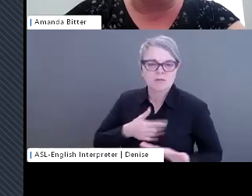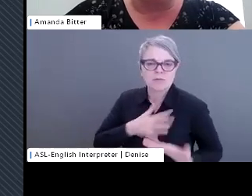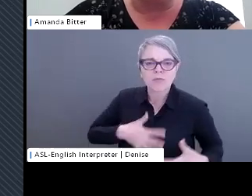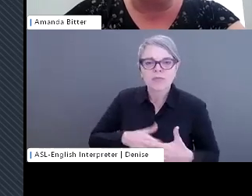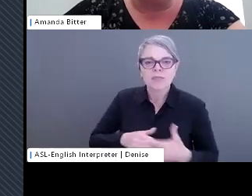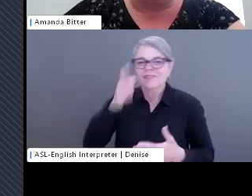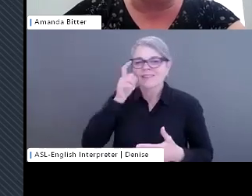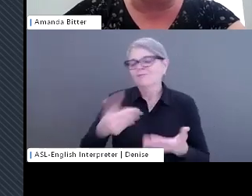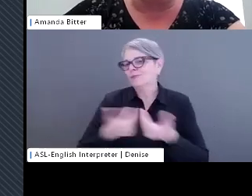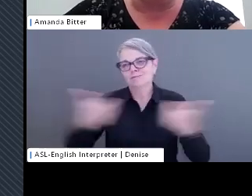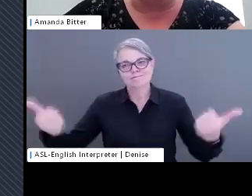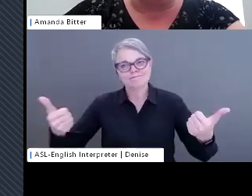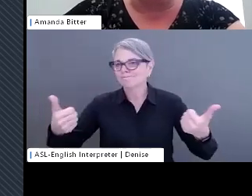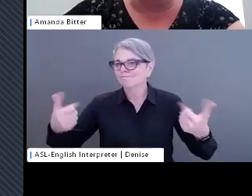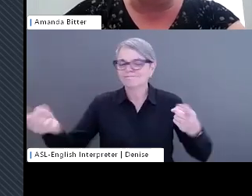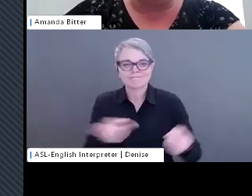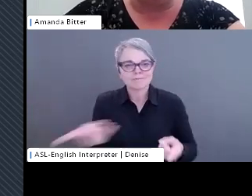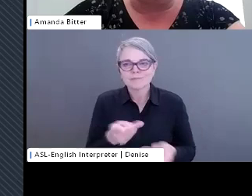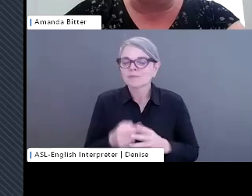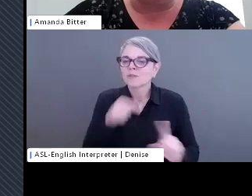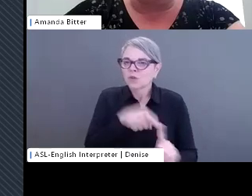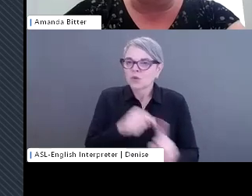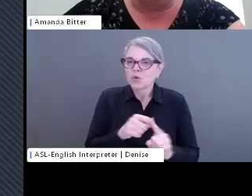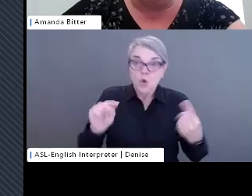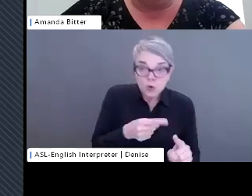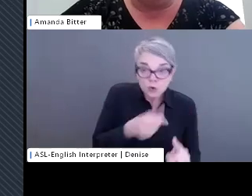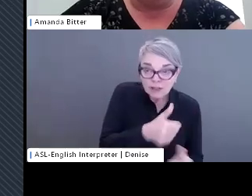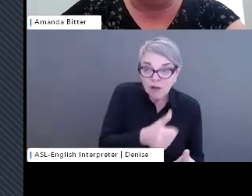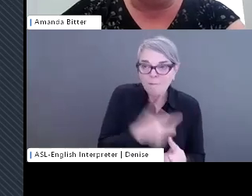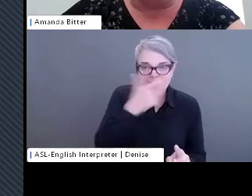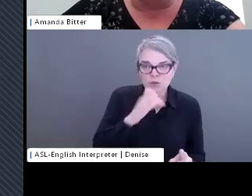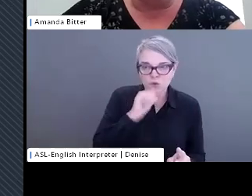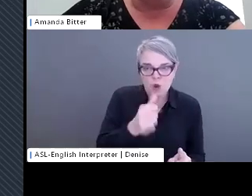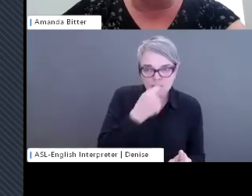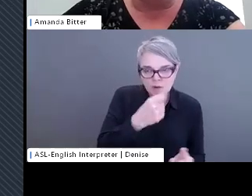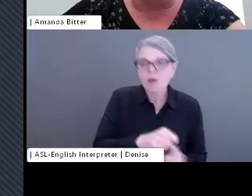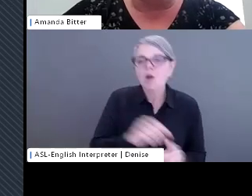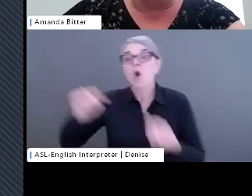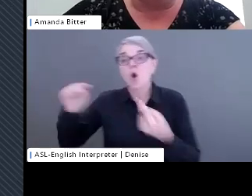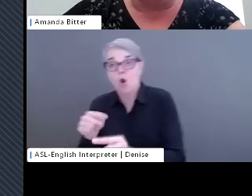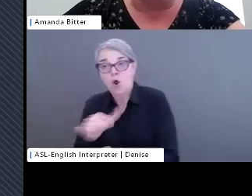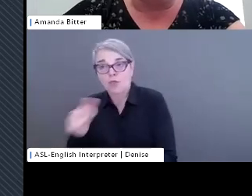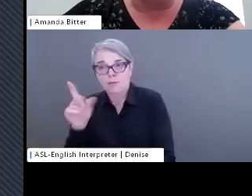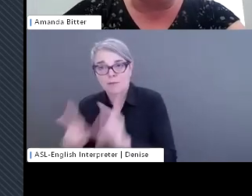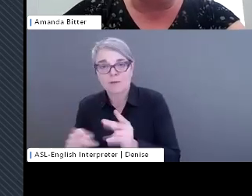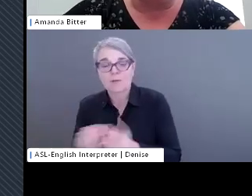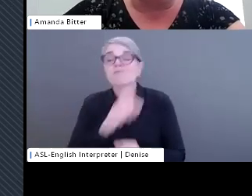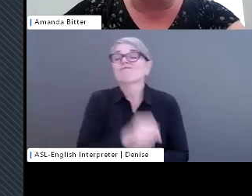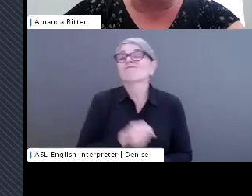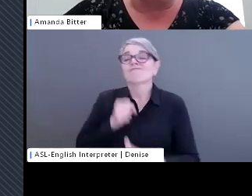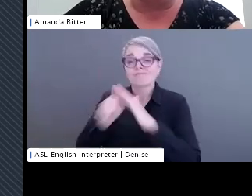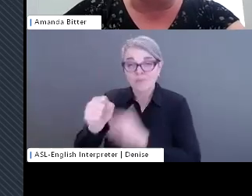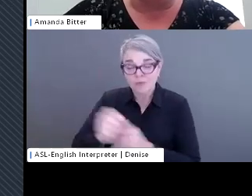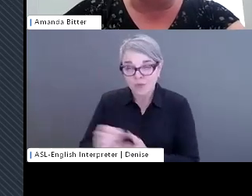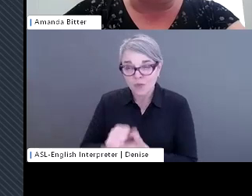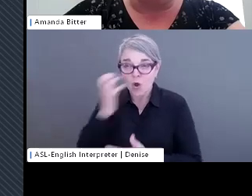to others, harm to herself by not taking the medication. And at the hospital, she could not recall why officers were there and